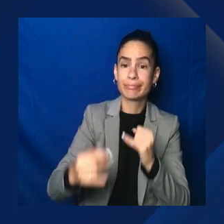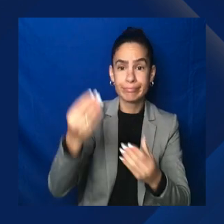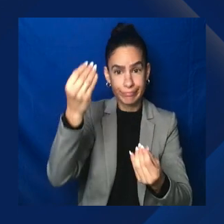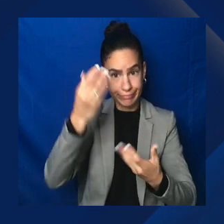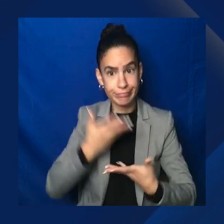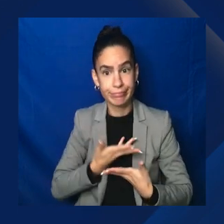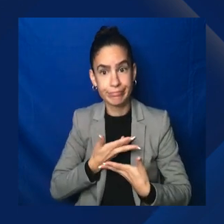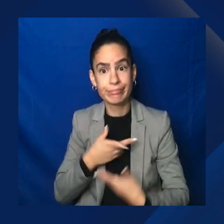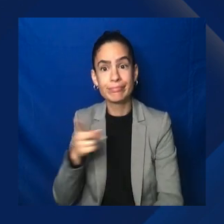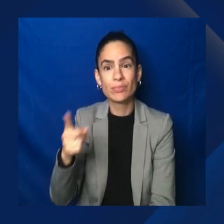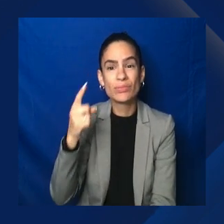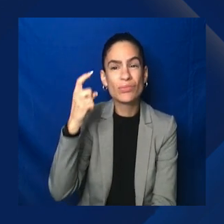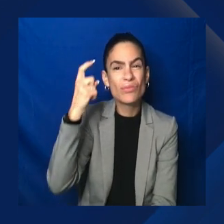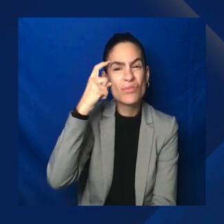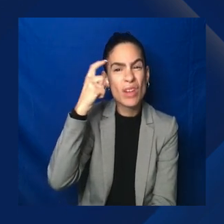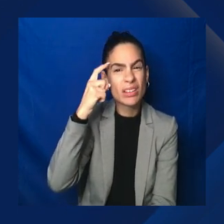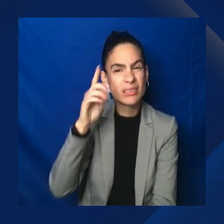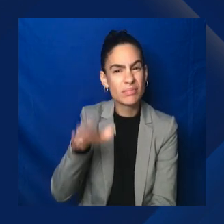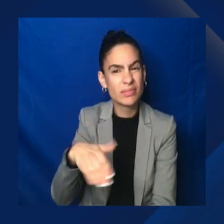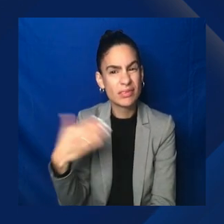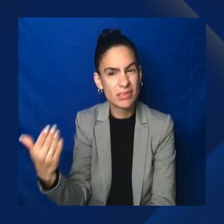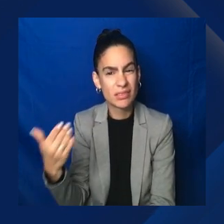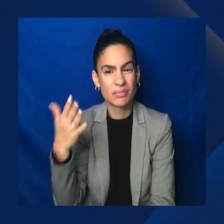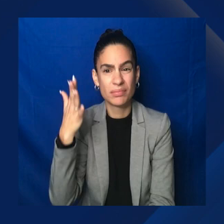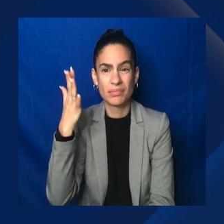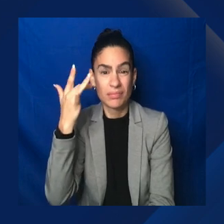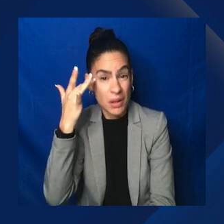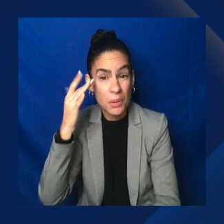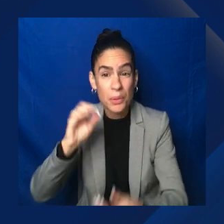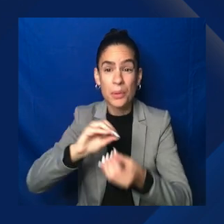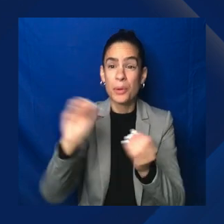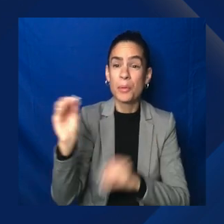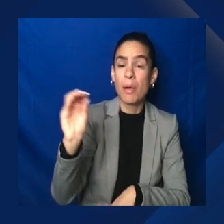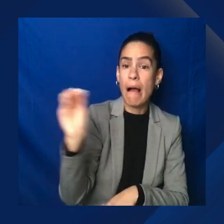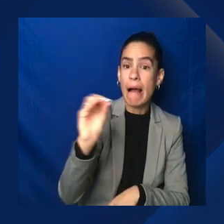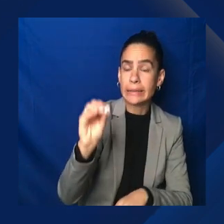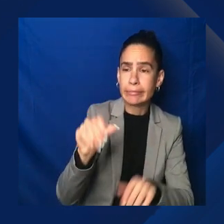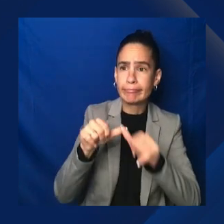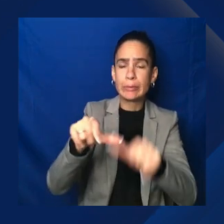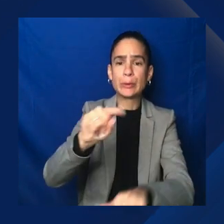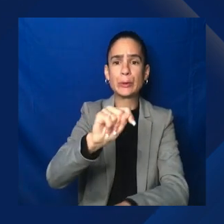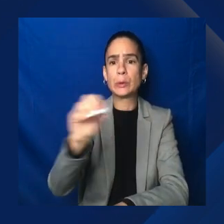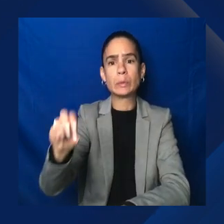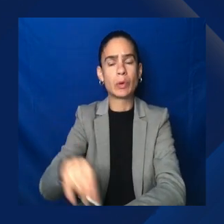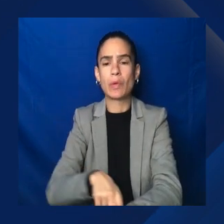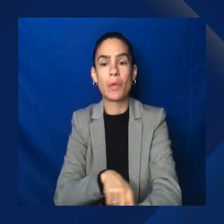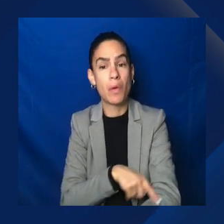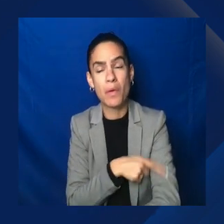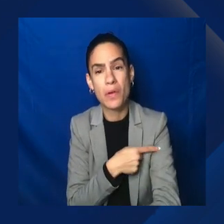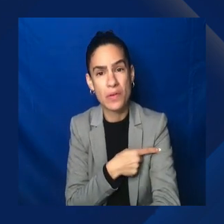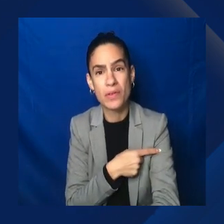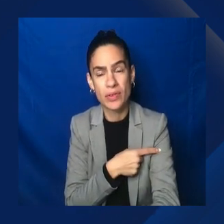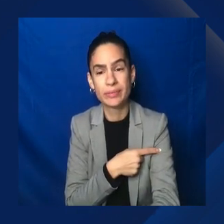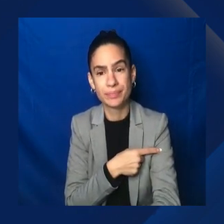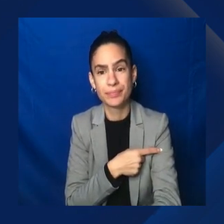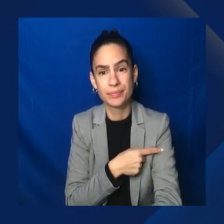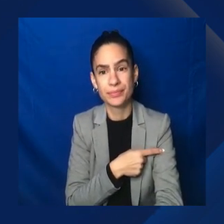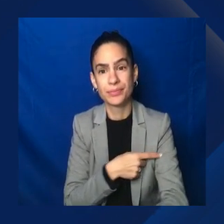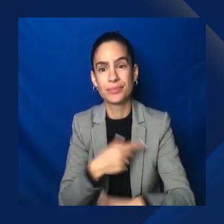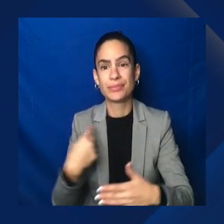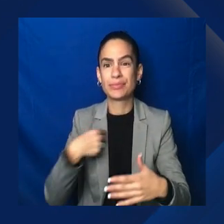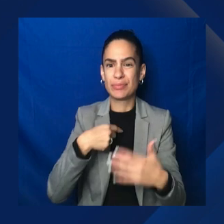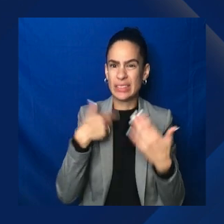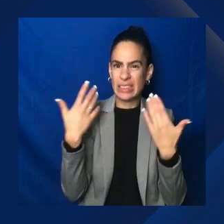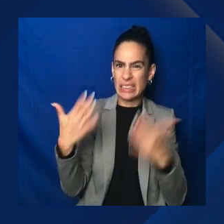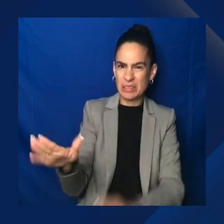because she went without oxygen too long. So to this day, we still don't know why Nisi stopped breathing.